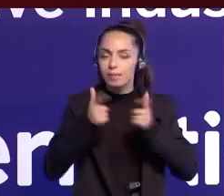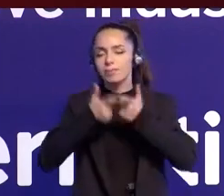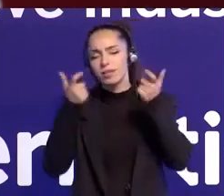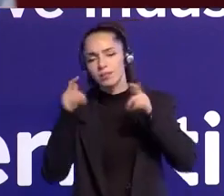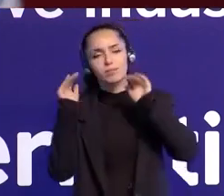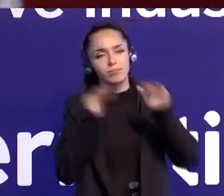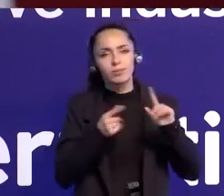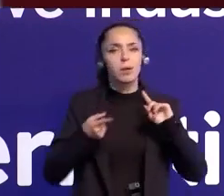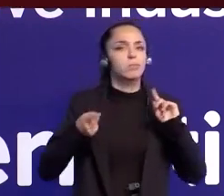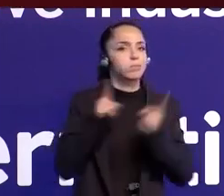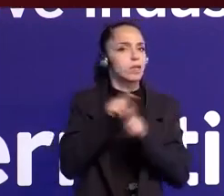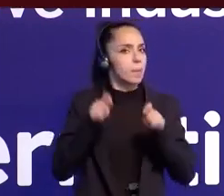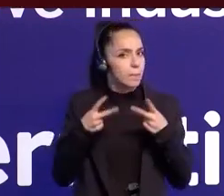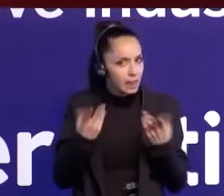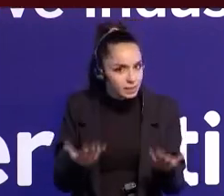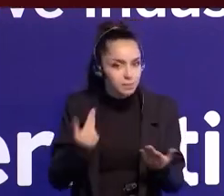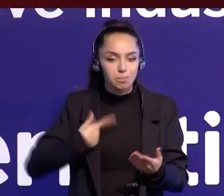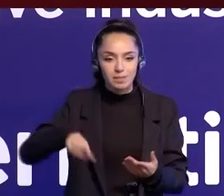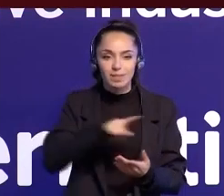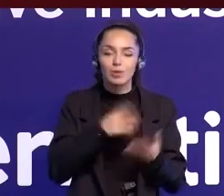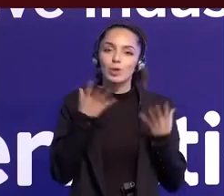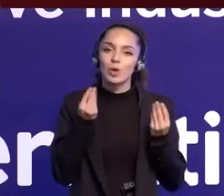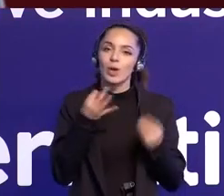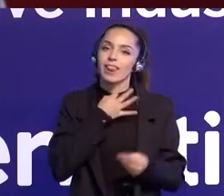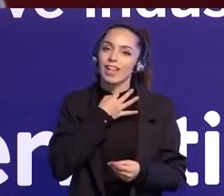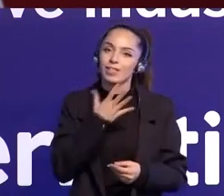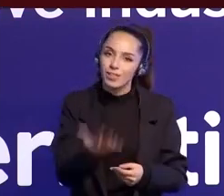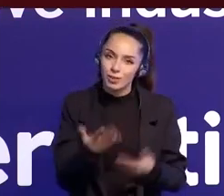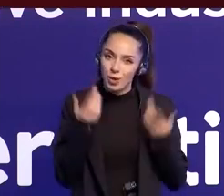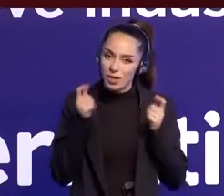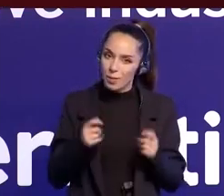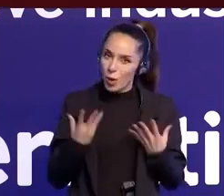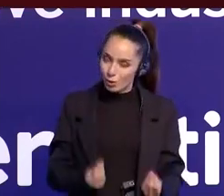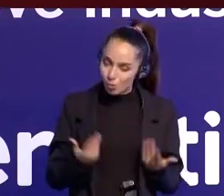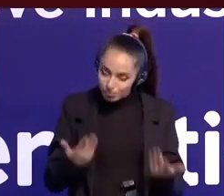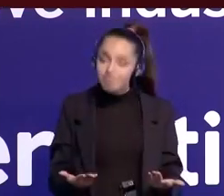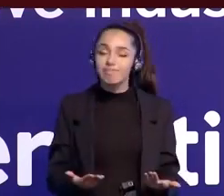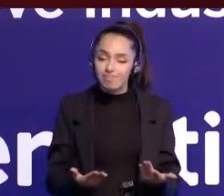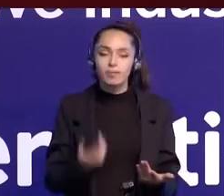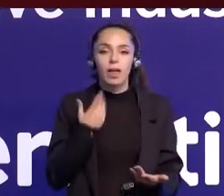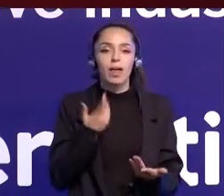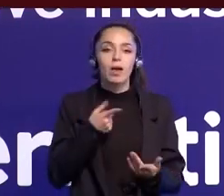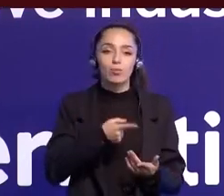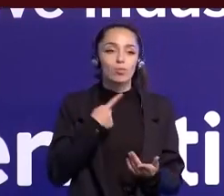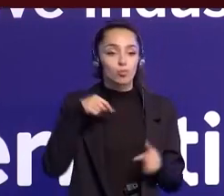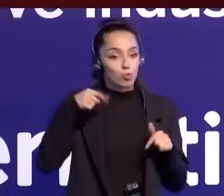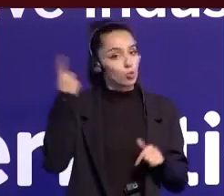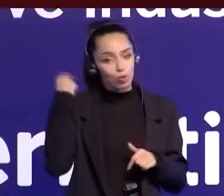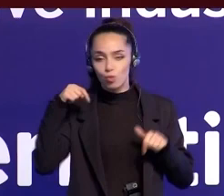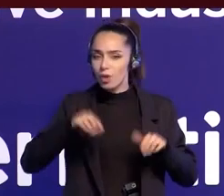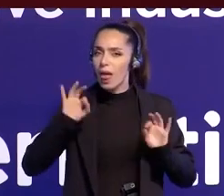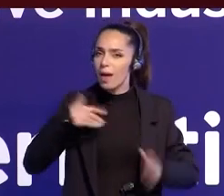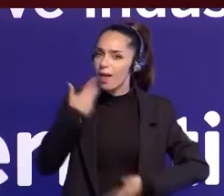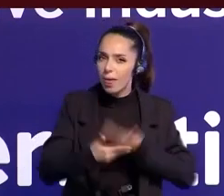appreciated. So today, and tonight specifically, it's high time for policymakers